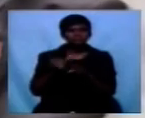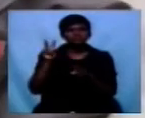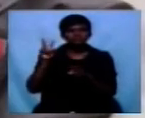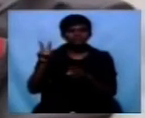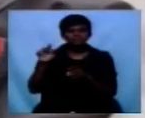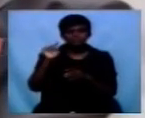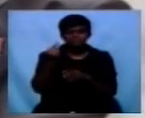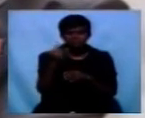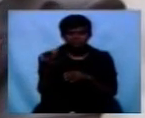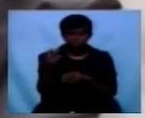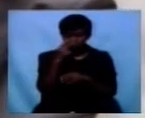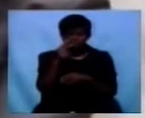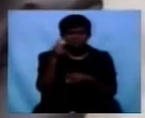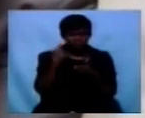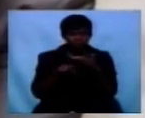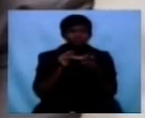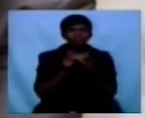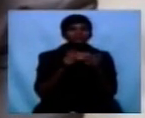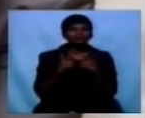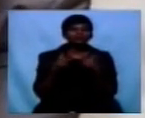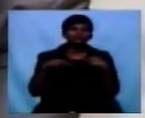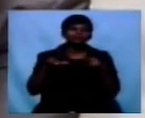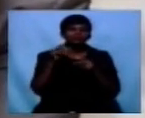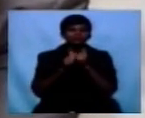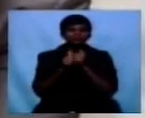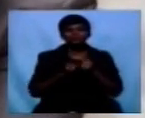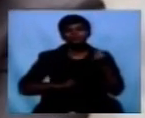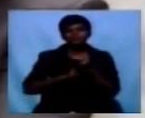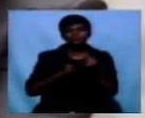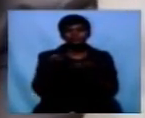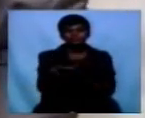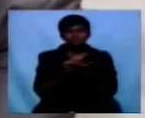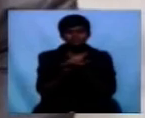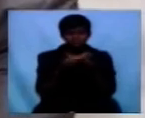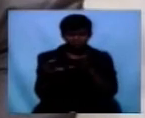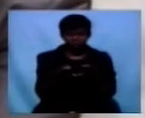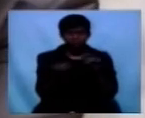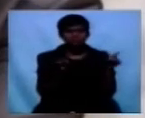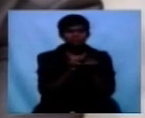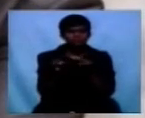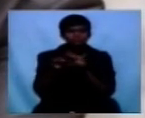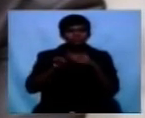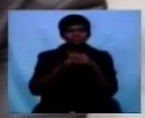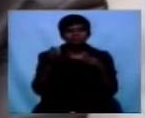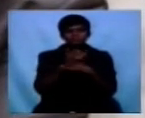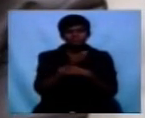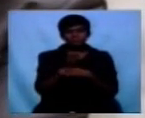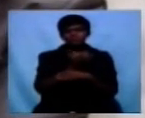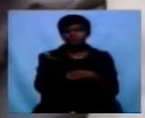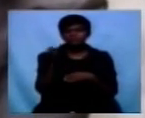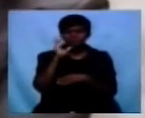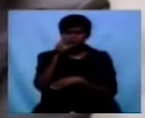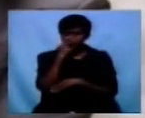first thing they will look for, do we have the road network that will support the economic activities as they set up business there? They will look